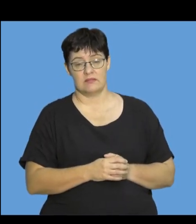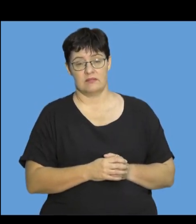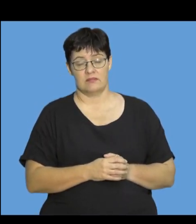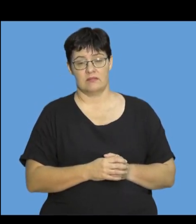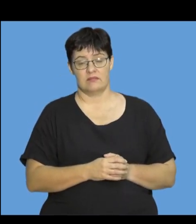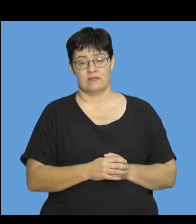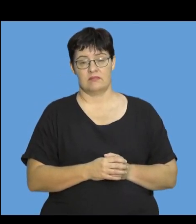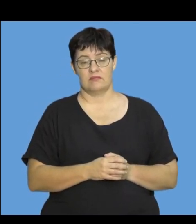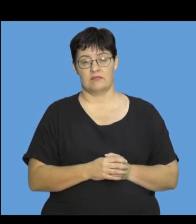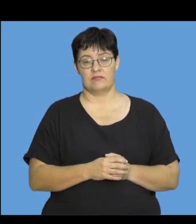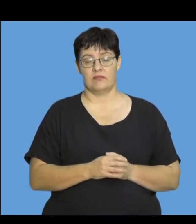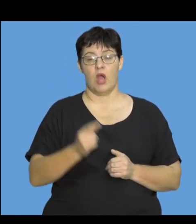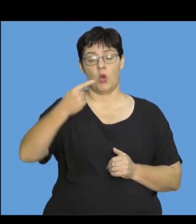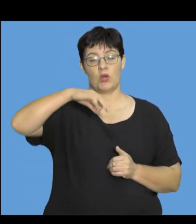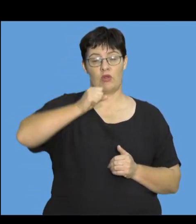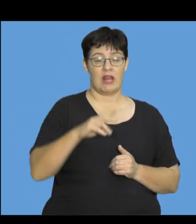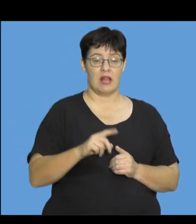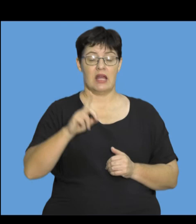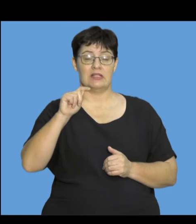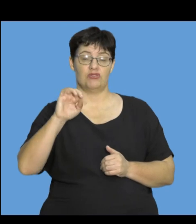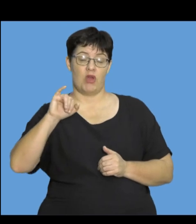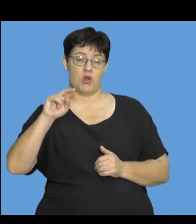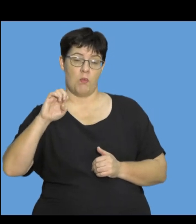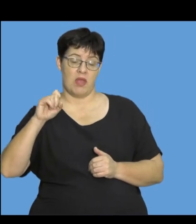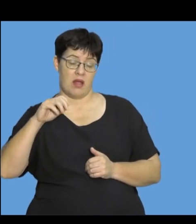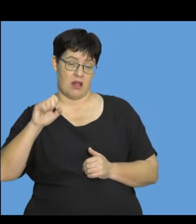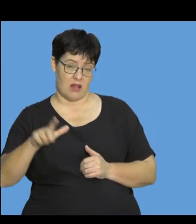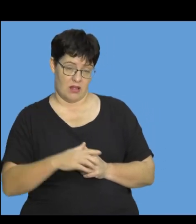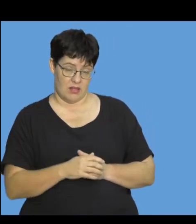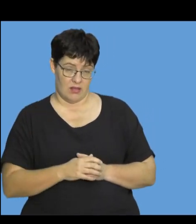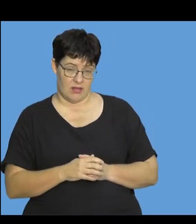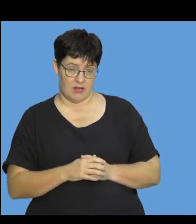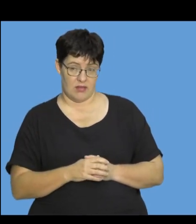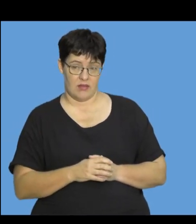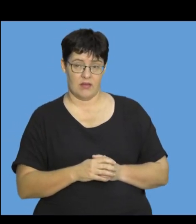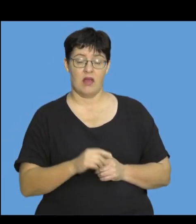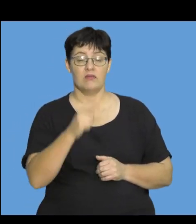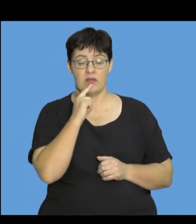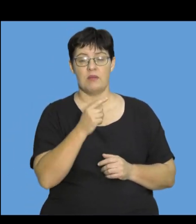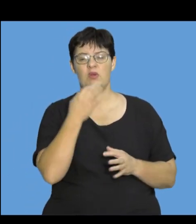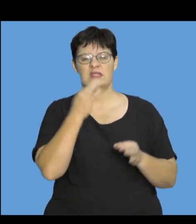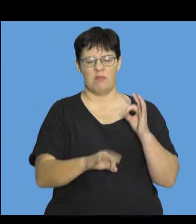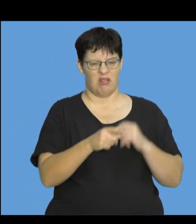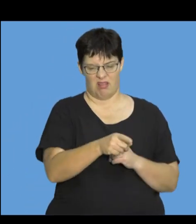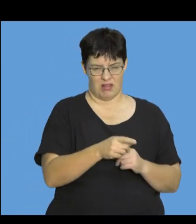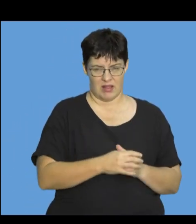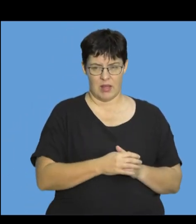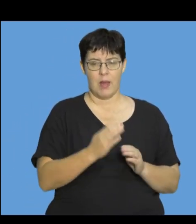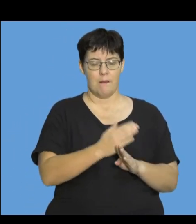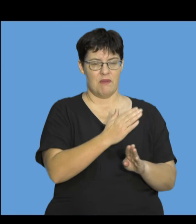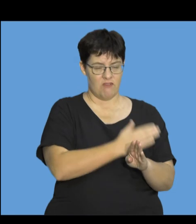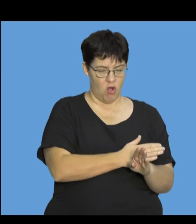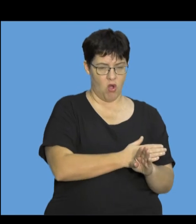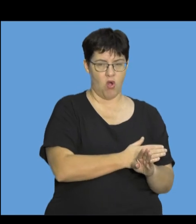of a quadratic trinomial, right? So this will be the same as, I'm just going to simplify it